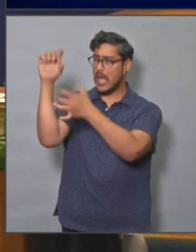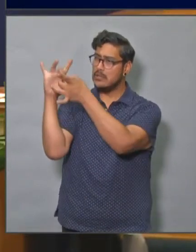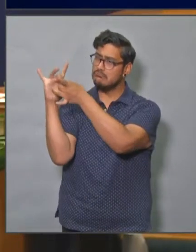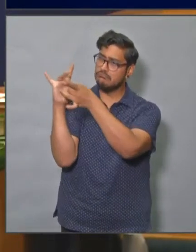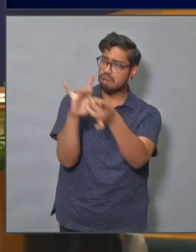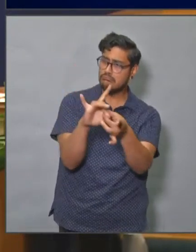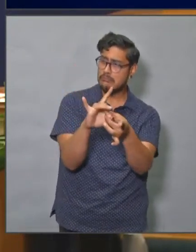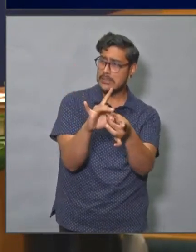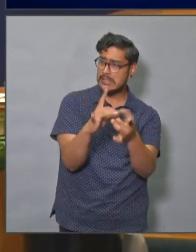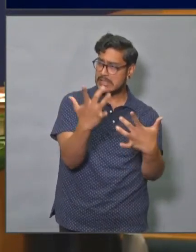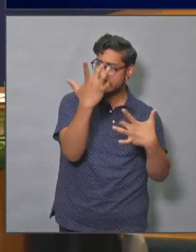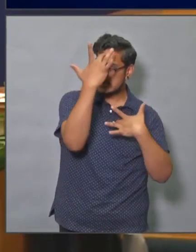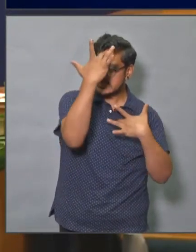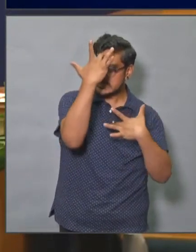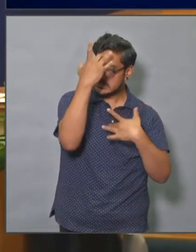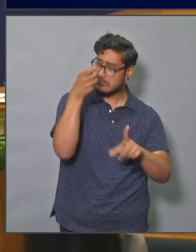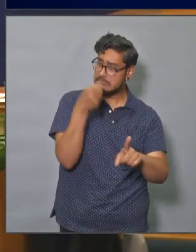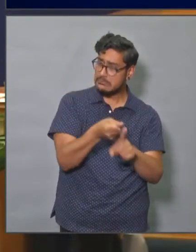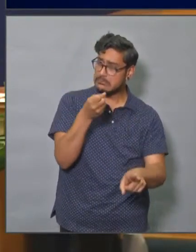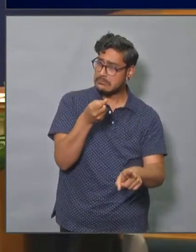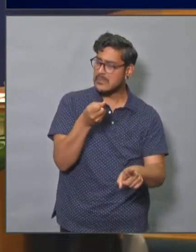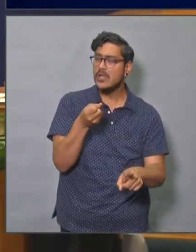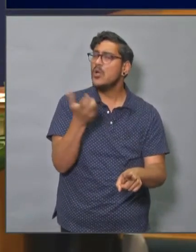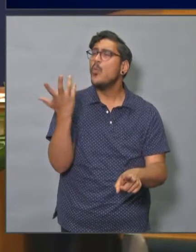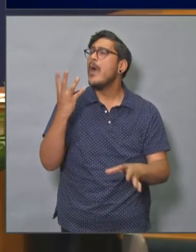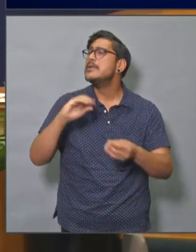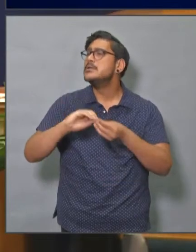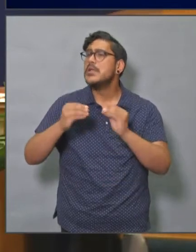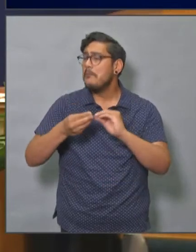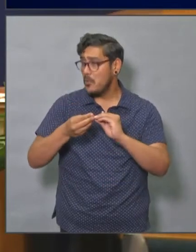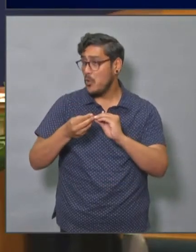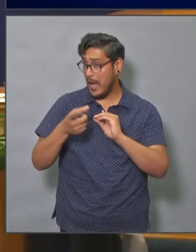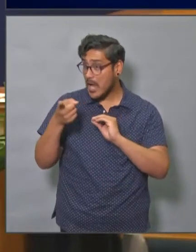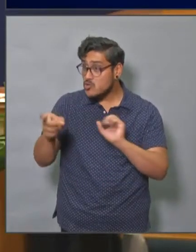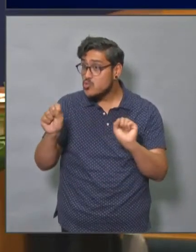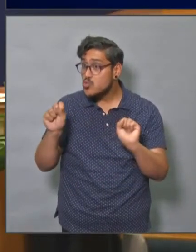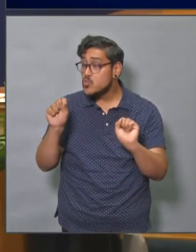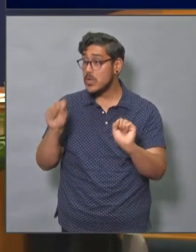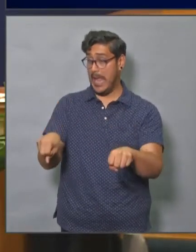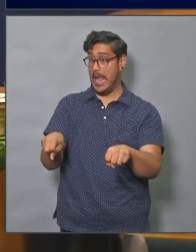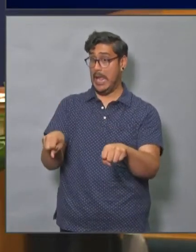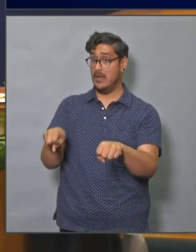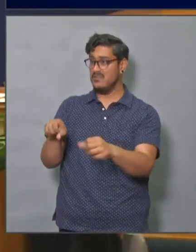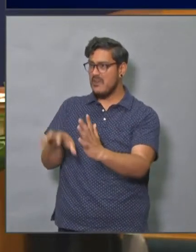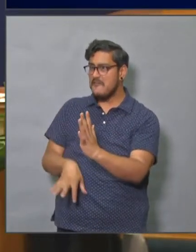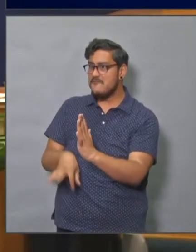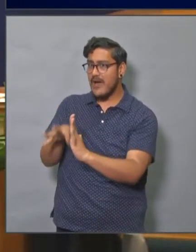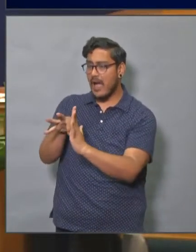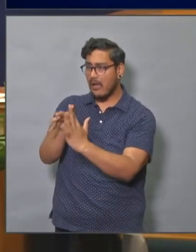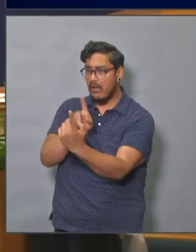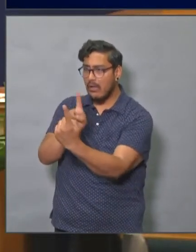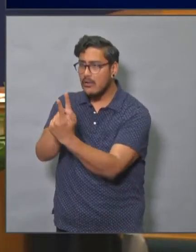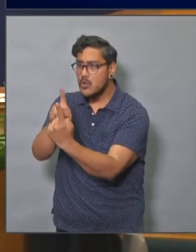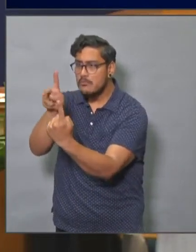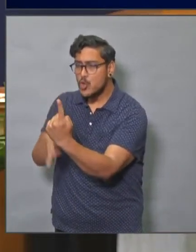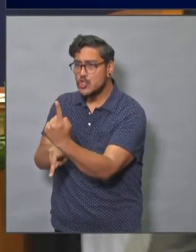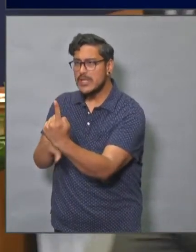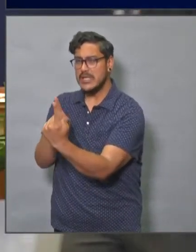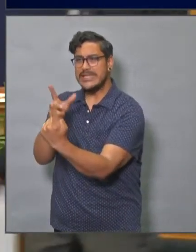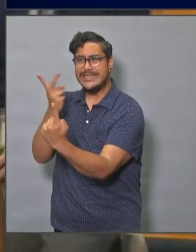and whether it's been possible to contact trace to protest situations.